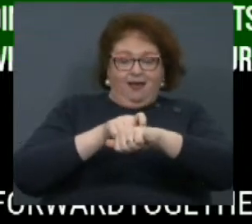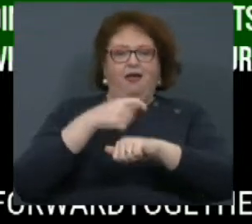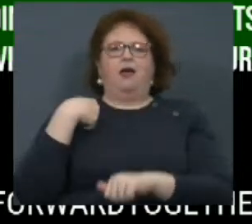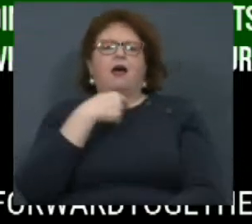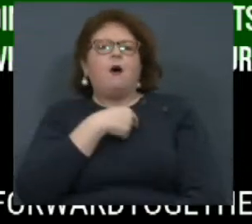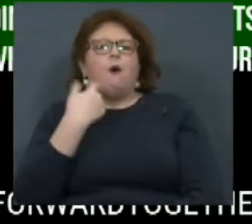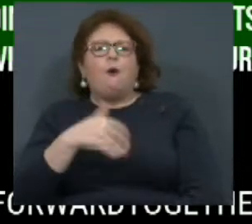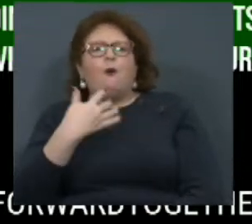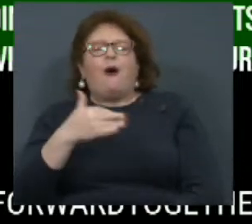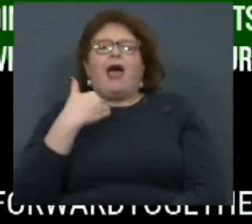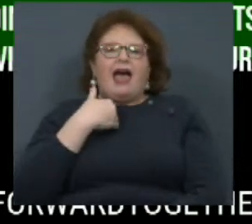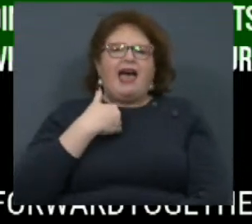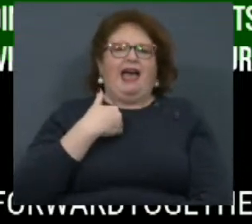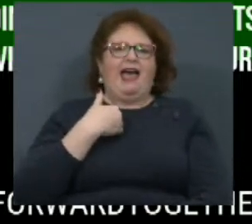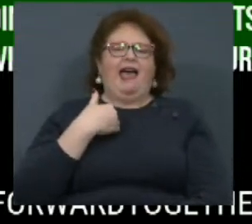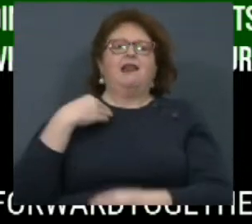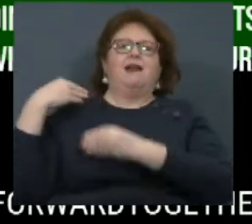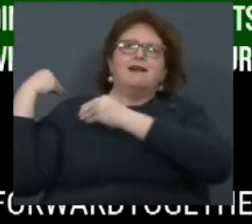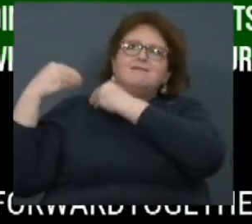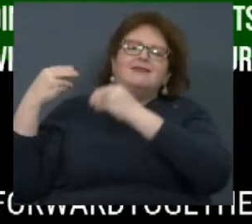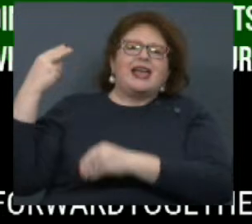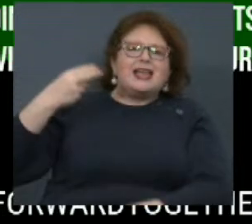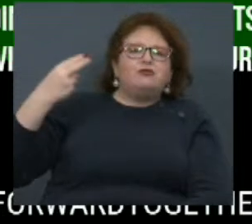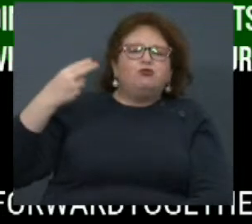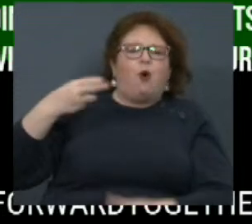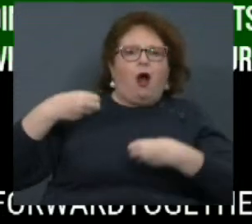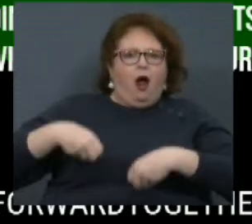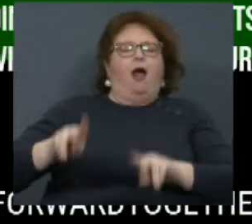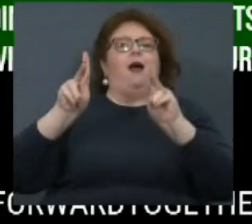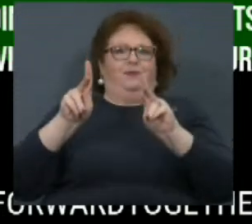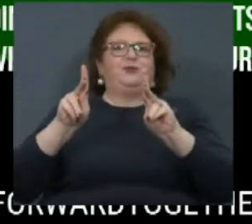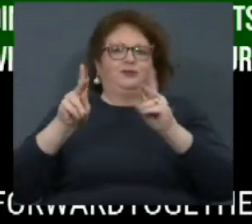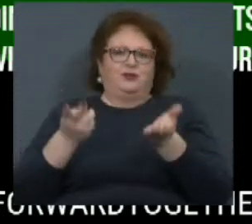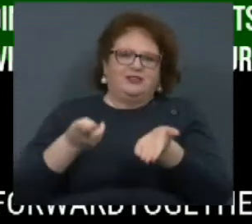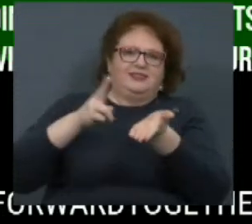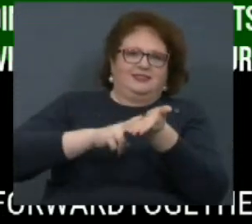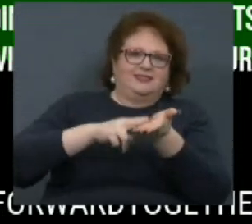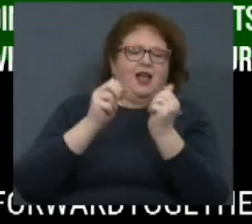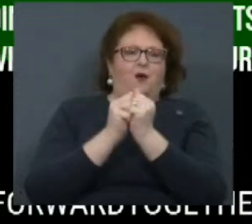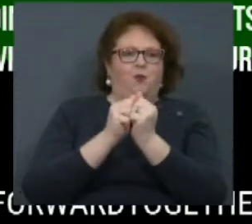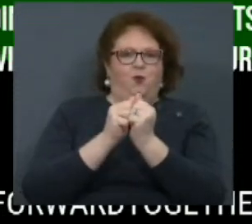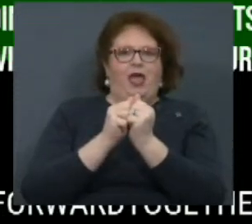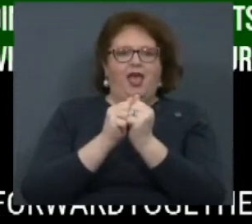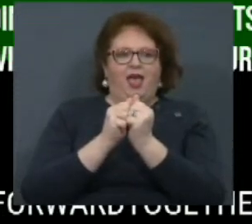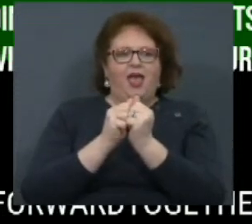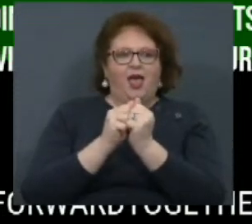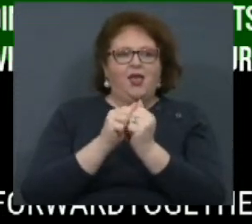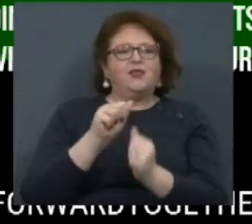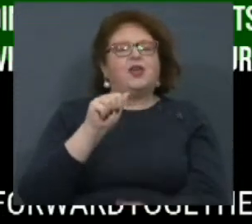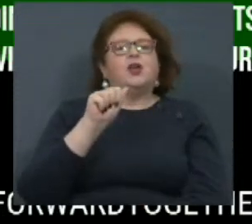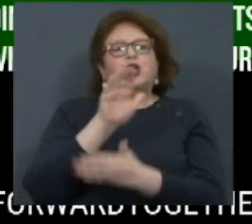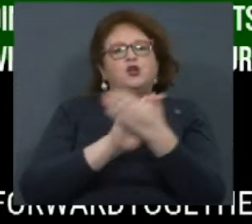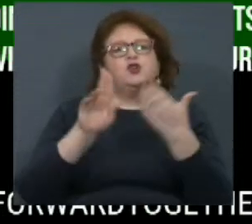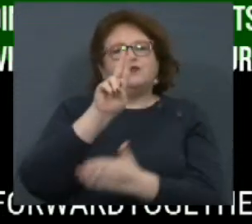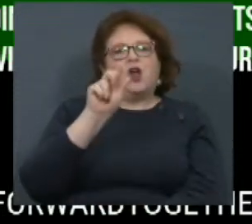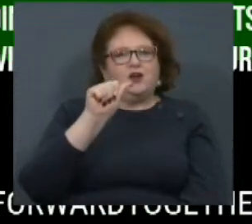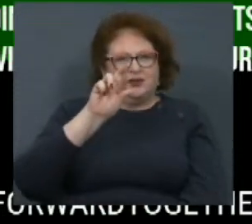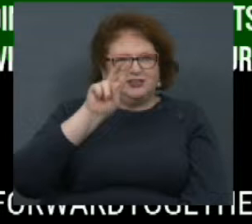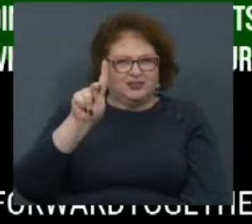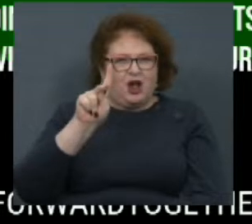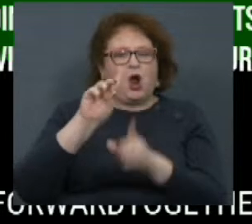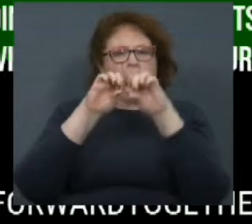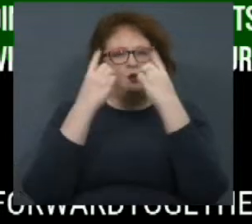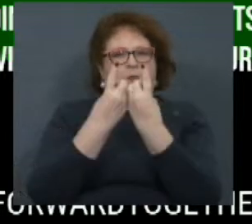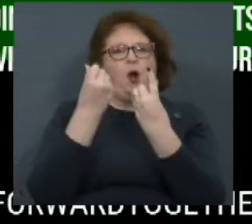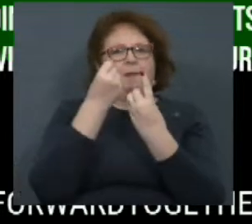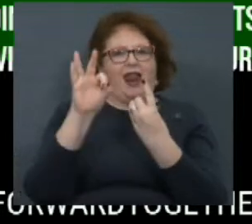nice historical opportunity to be able to have a signing with the University of Arkansas Department of Agriculture. We signed an MOU